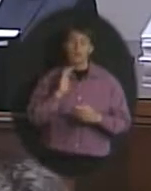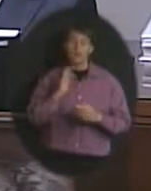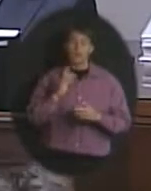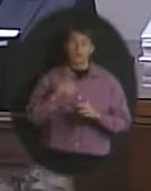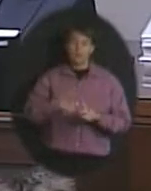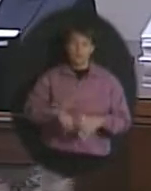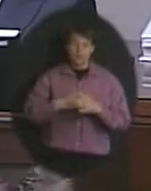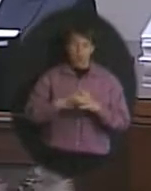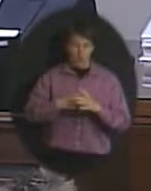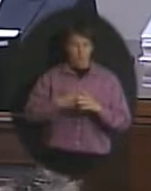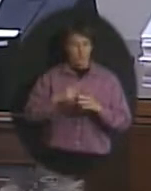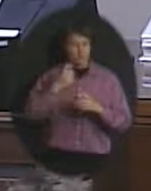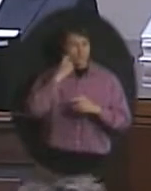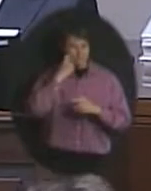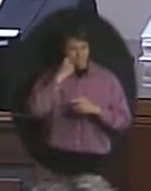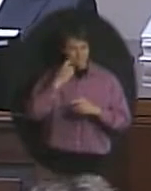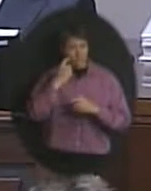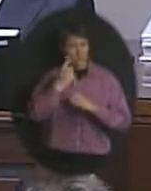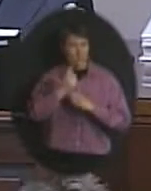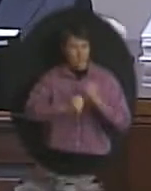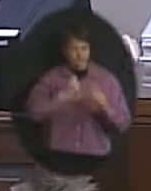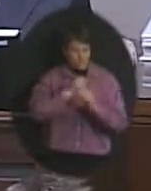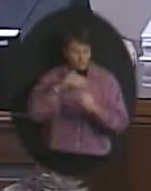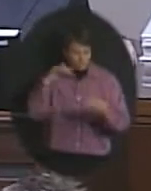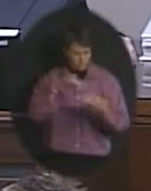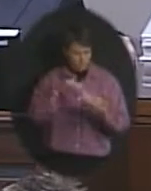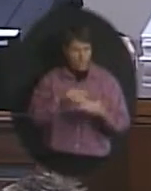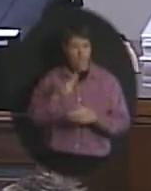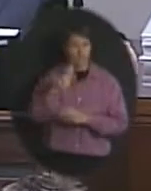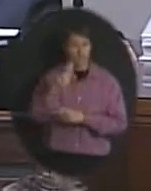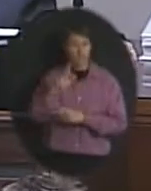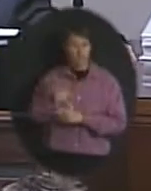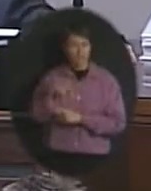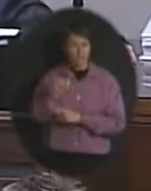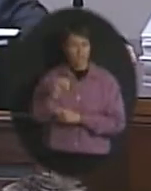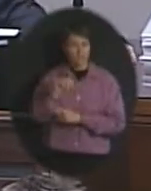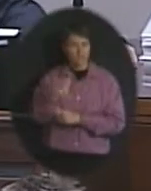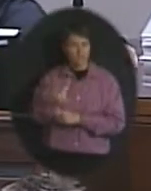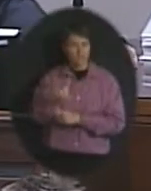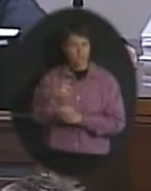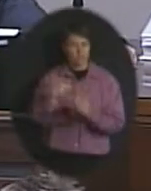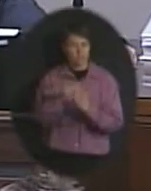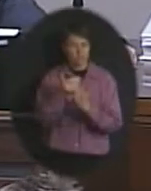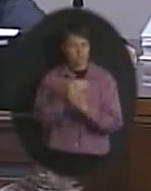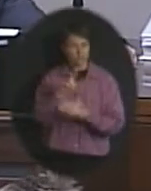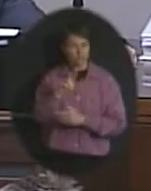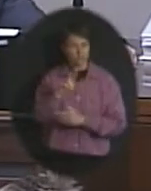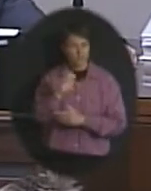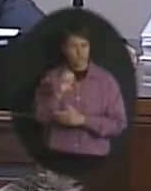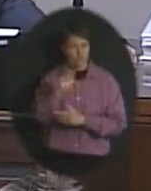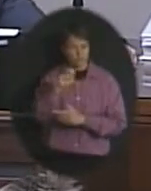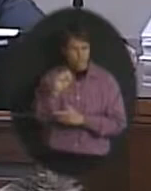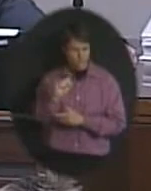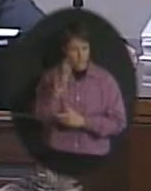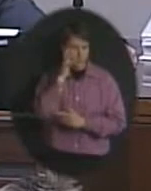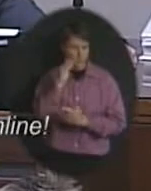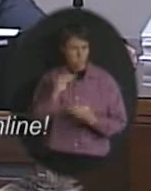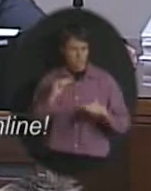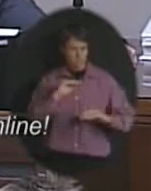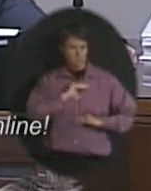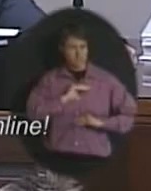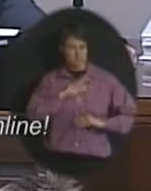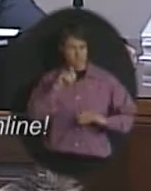year a year-long study of updated resources that would meet the needs of our students